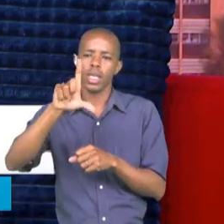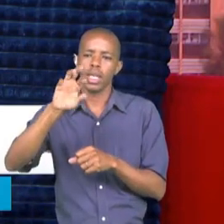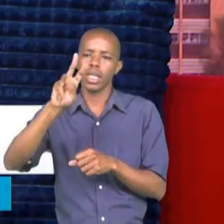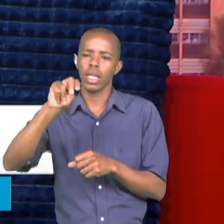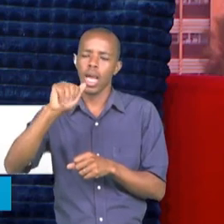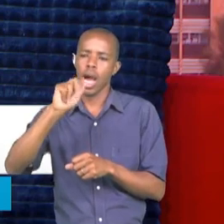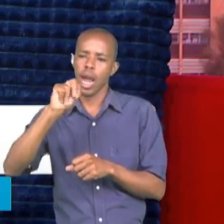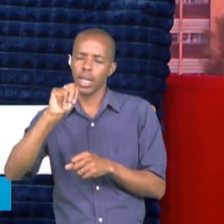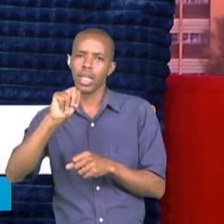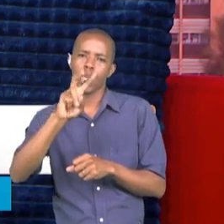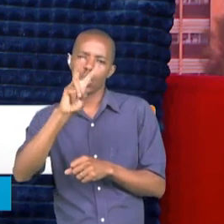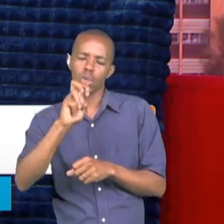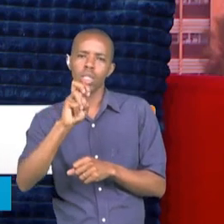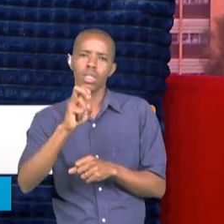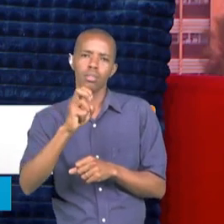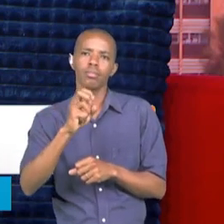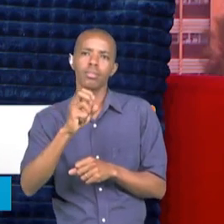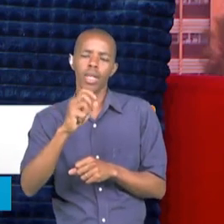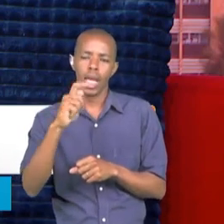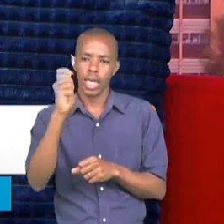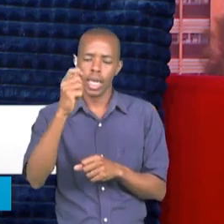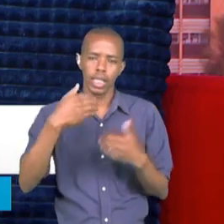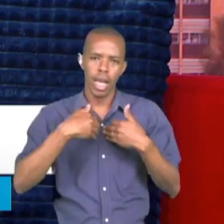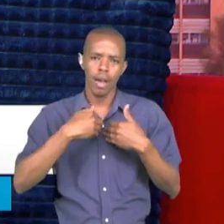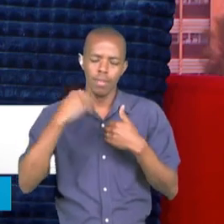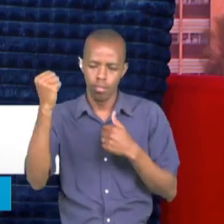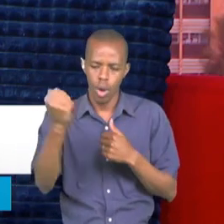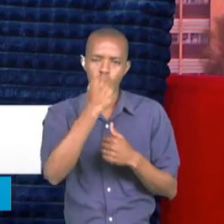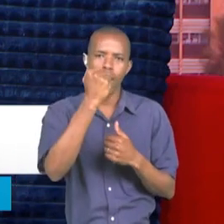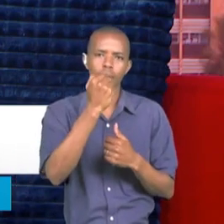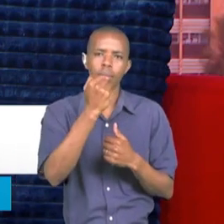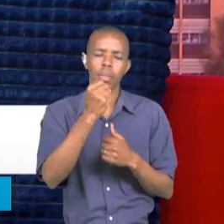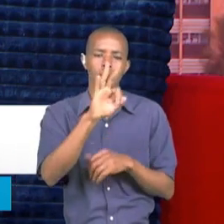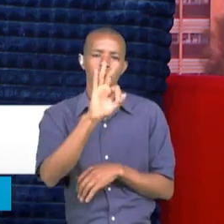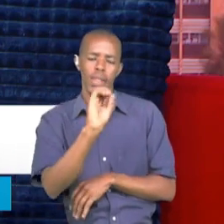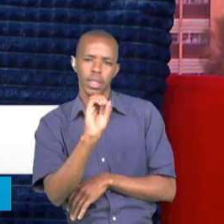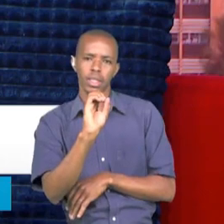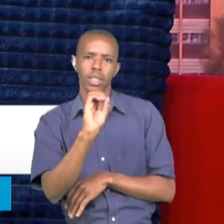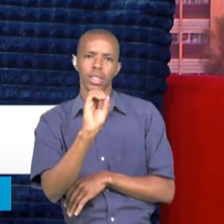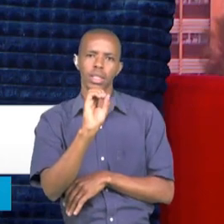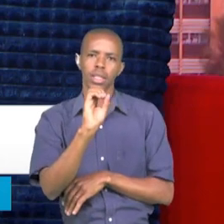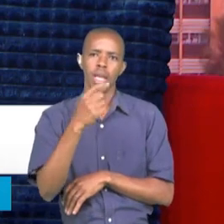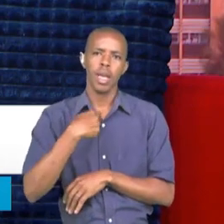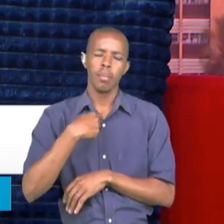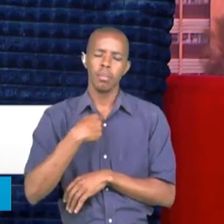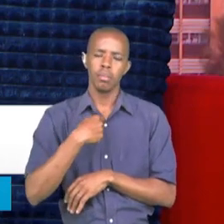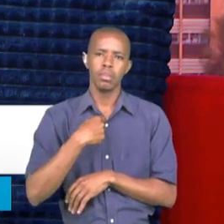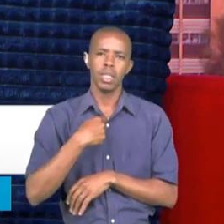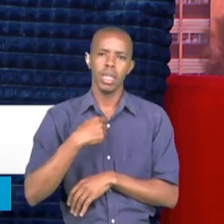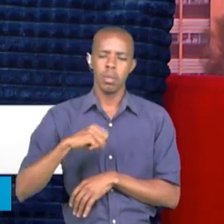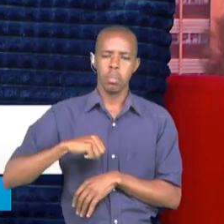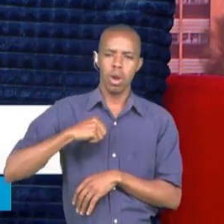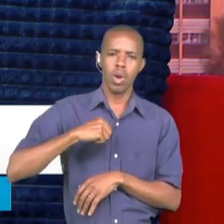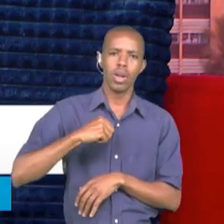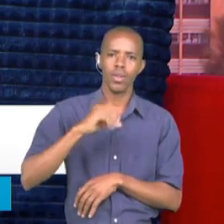say, 20 orders. Wow. Okay. Nikiamka, nipate zimefika 30. Yeah. Sita jichocha nipike ya 50.